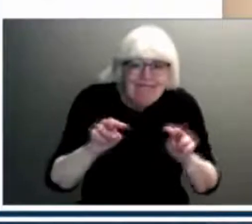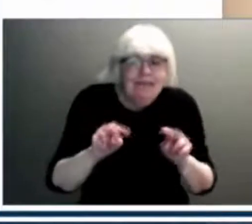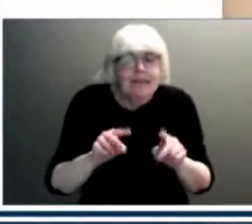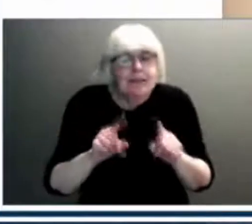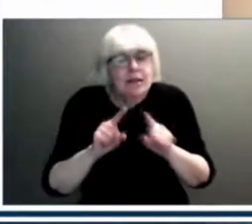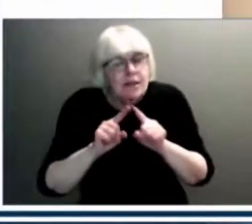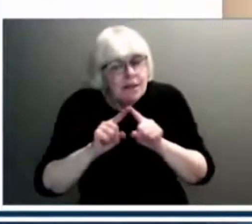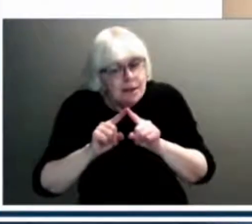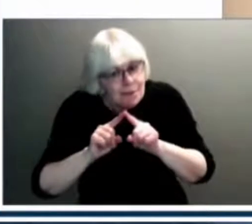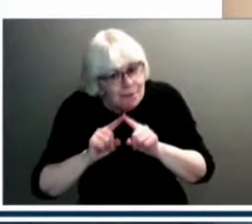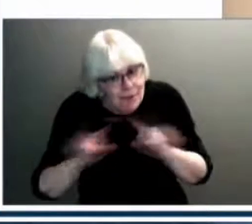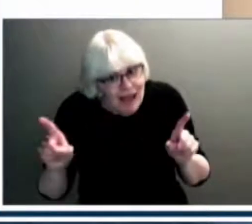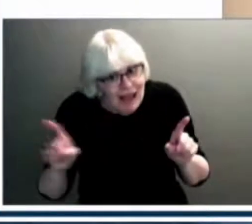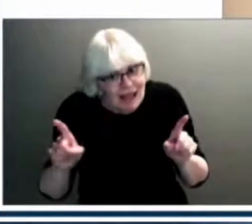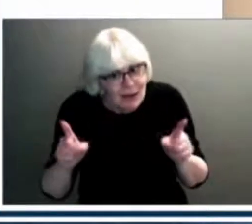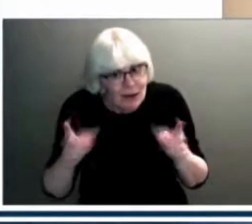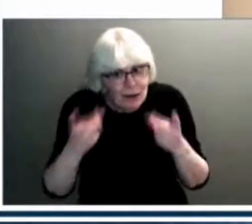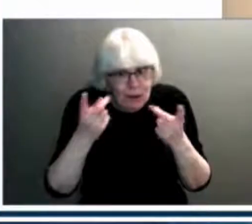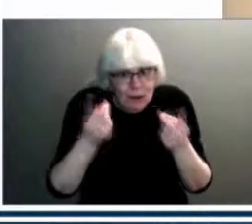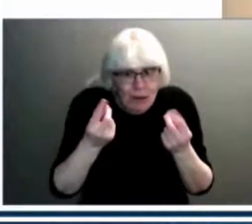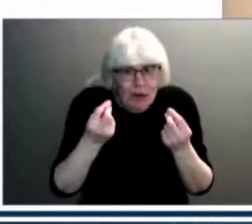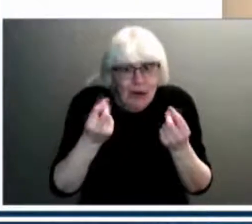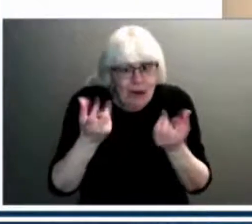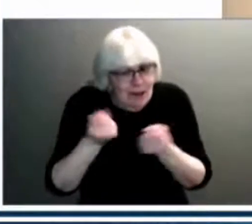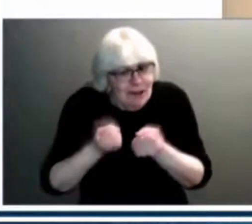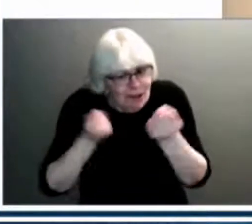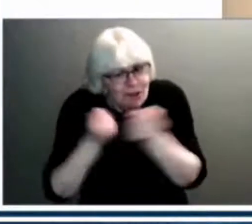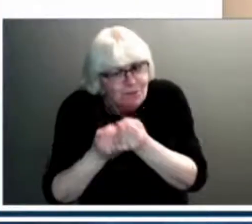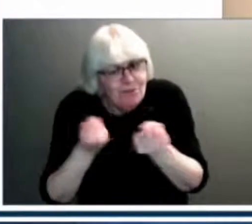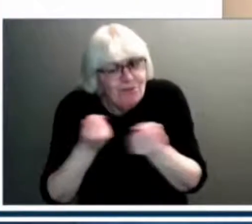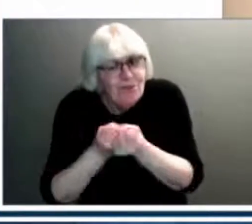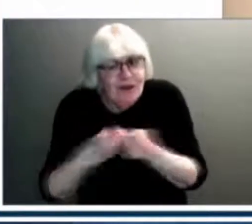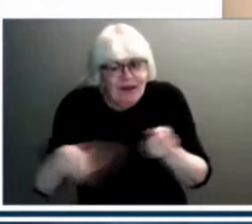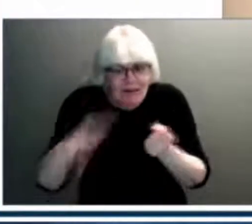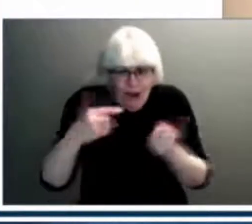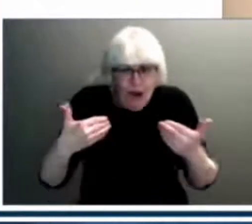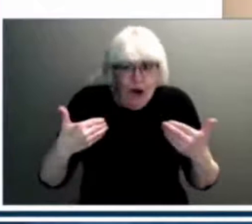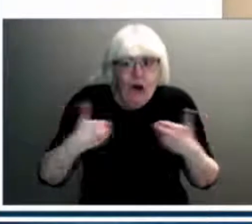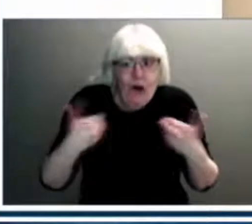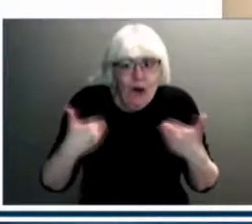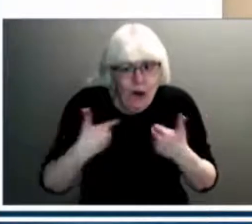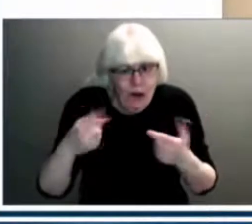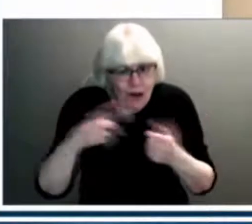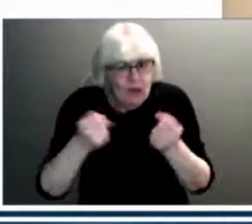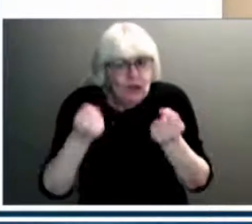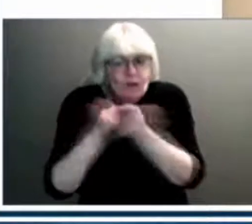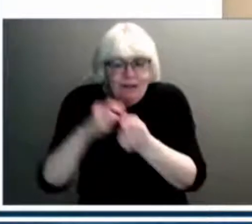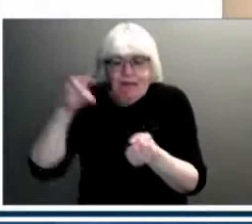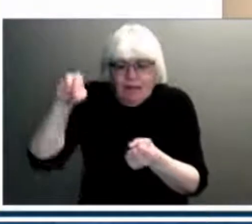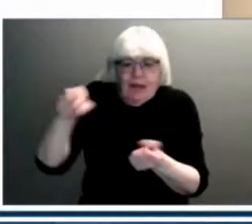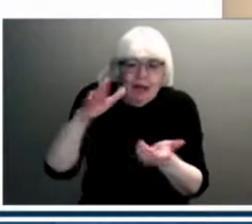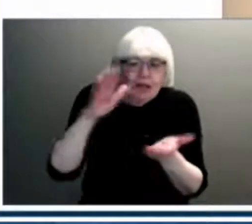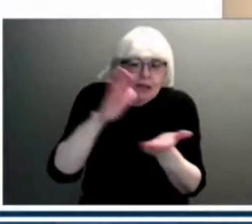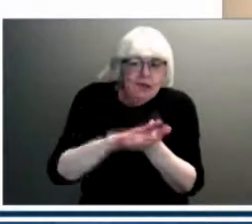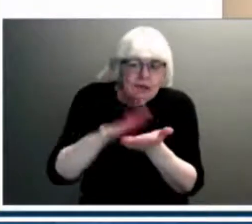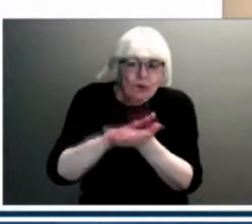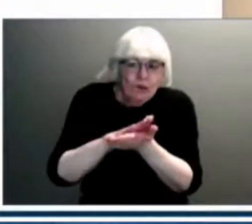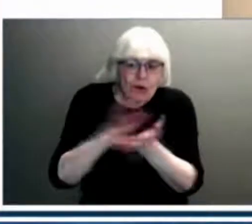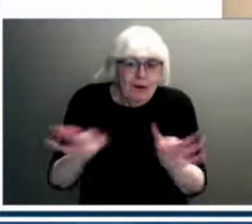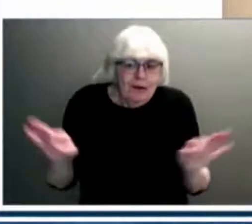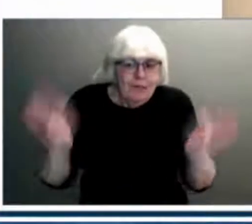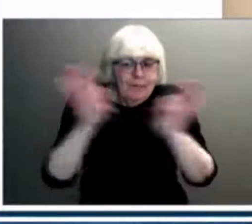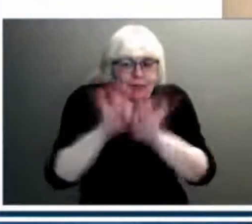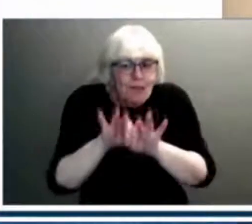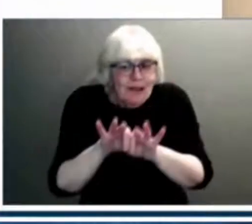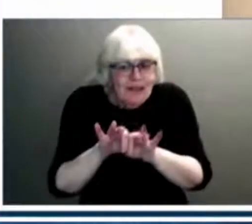support children and youth through schools is an important part of that, addressing those overall mental health